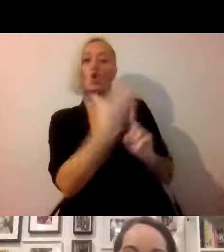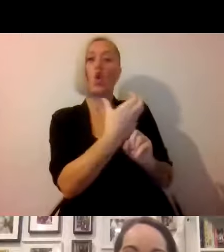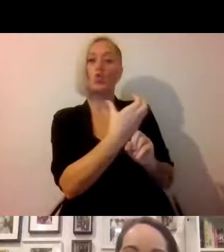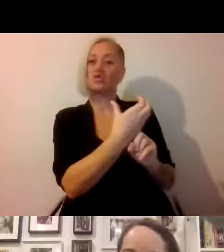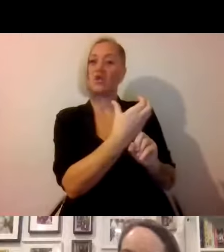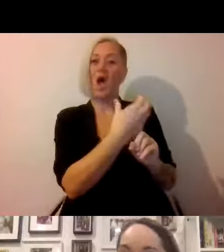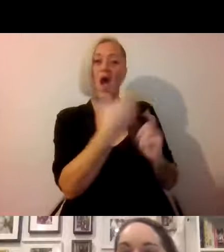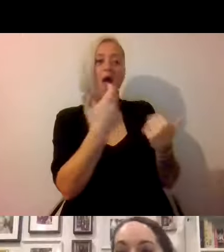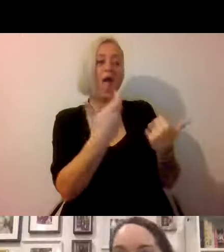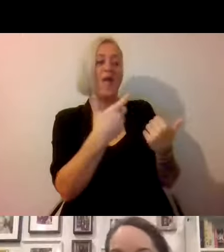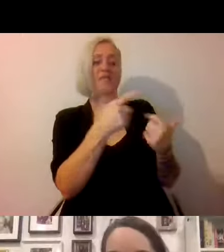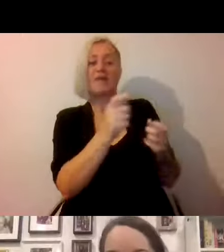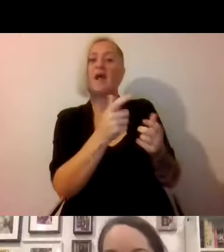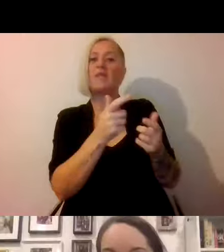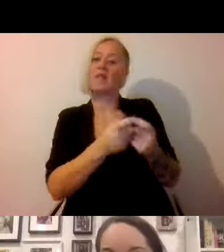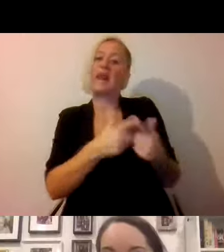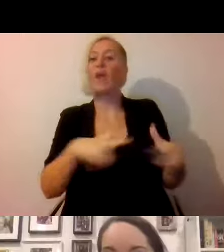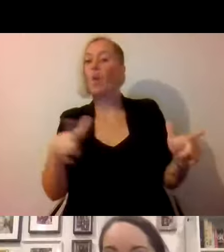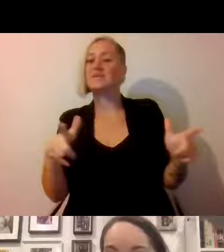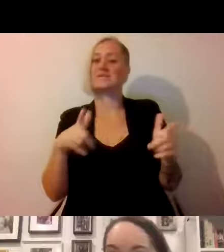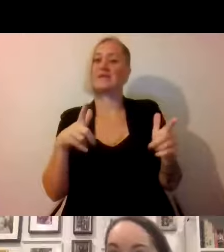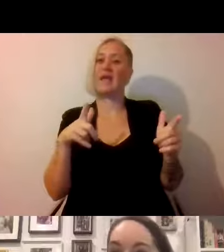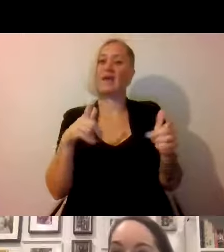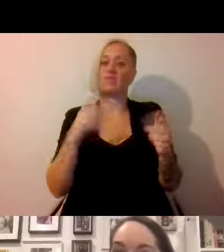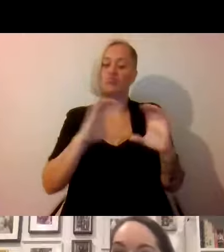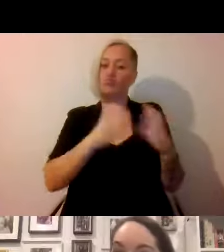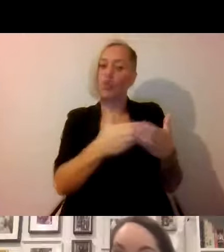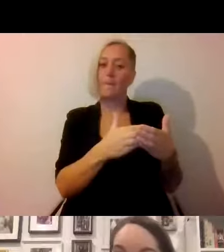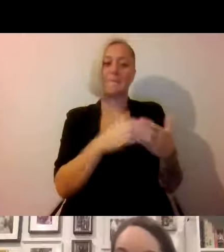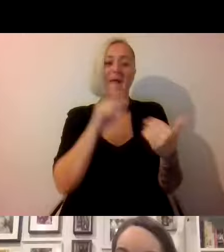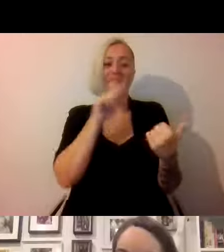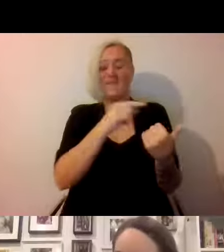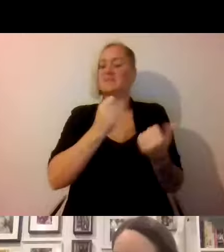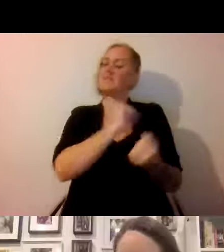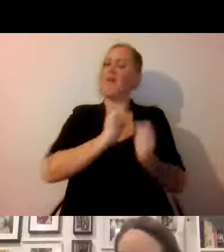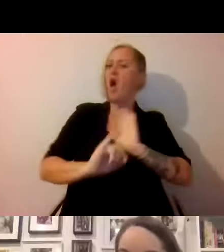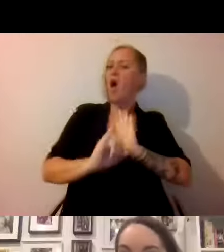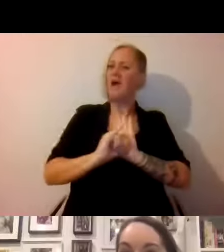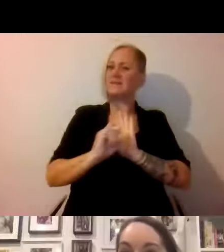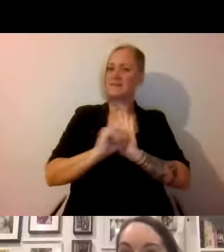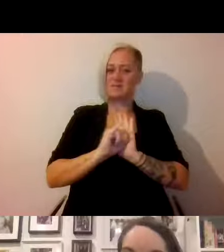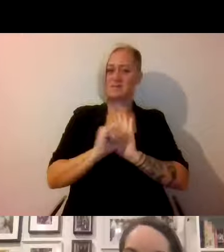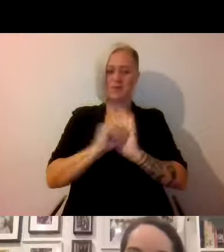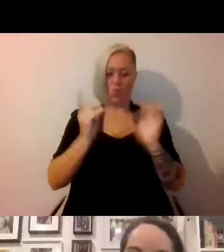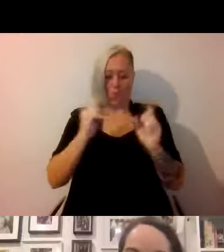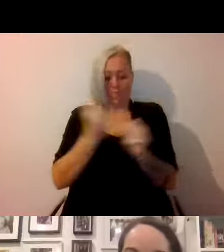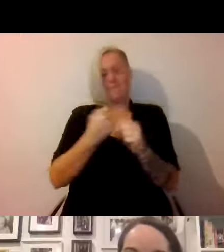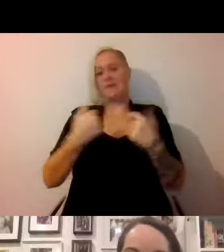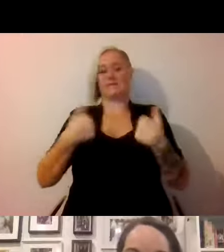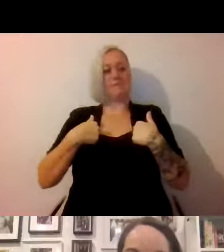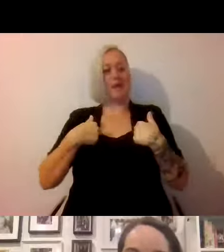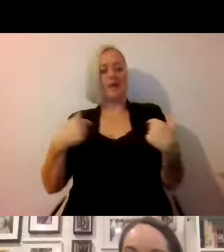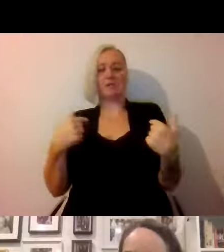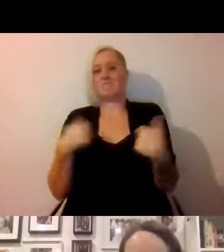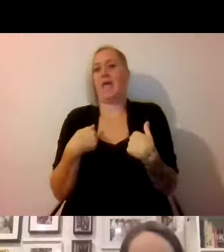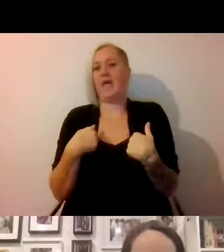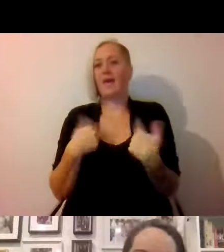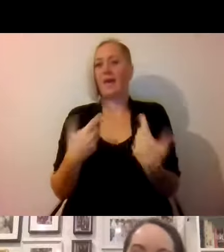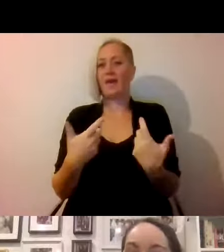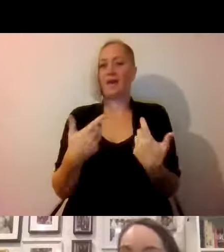and they take pride in their deafness and they see it as an integral part of their identity and what makes them them. And the